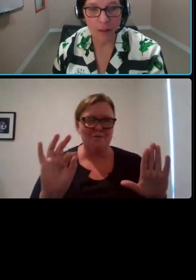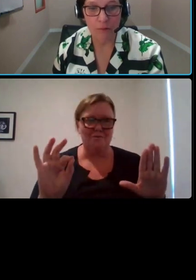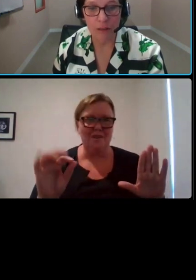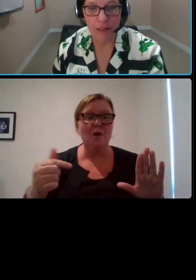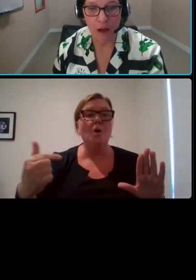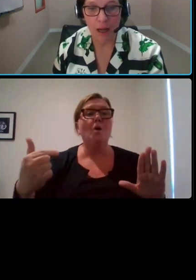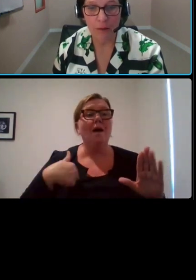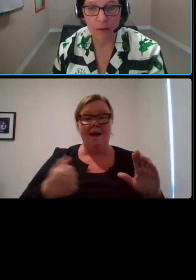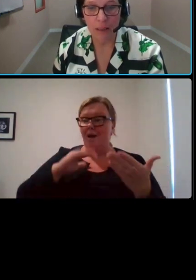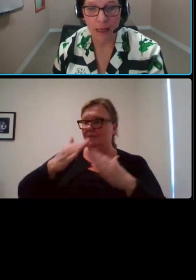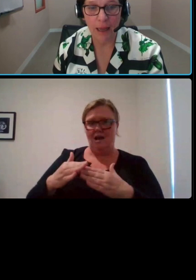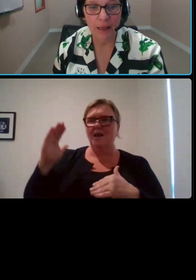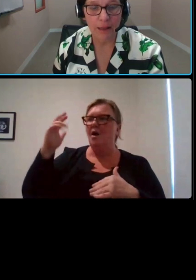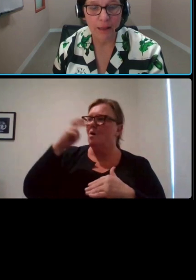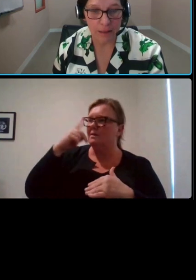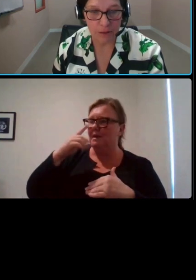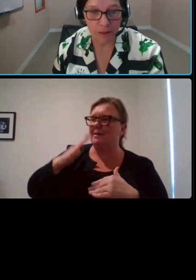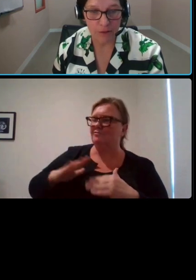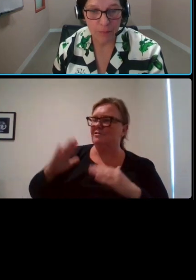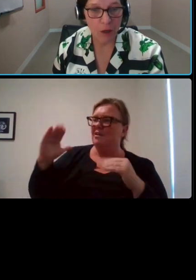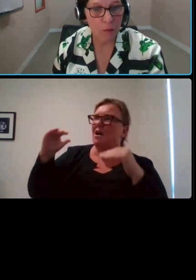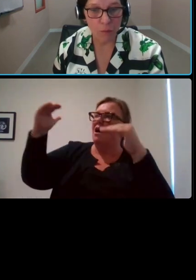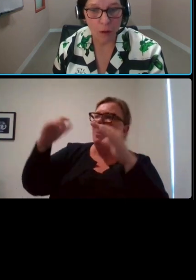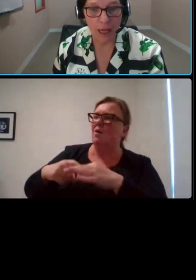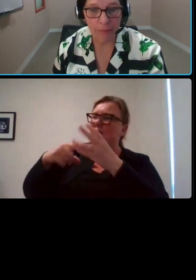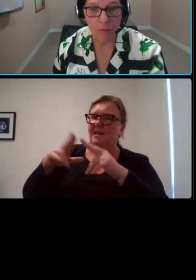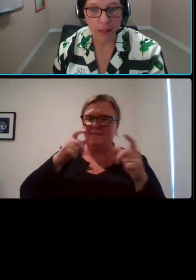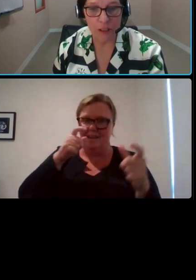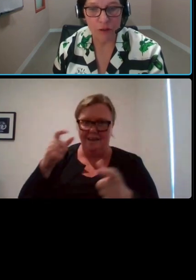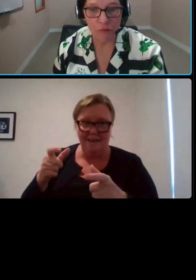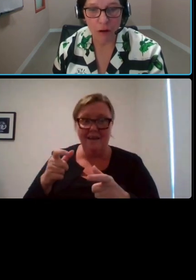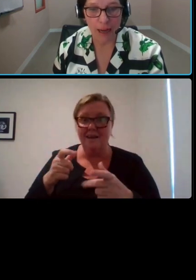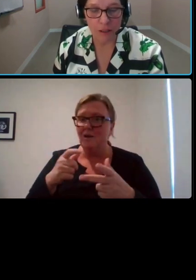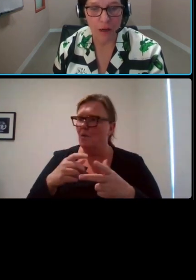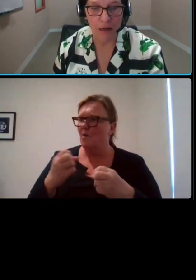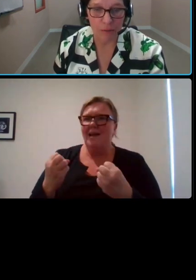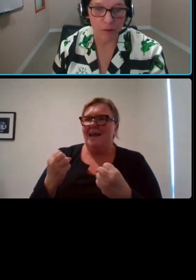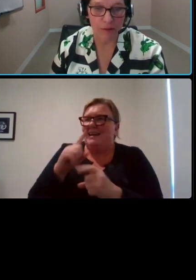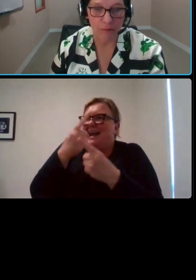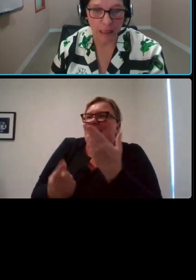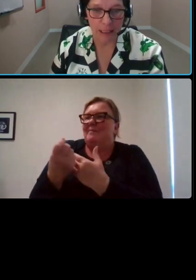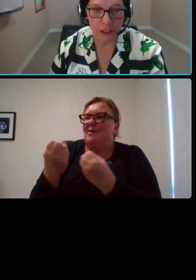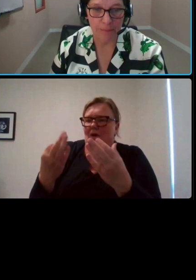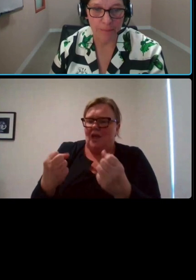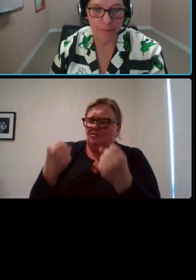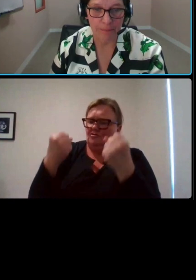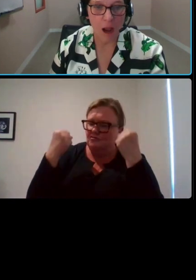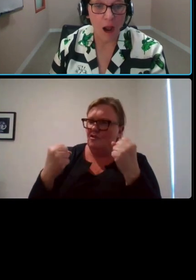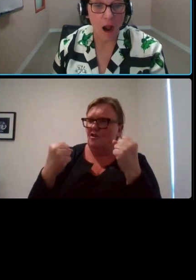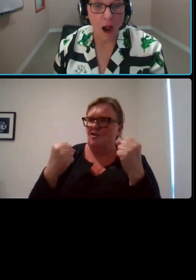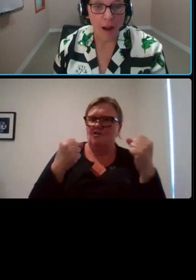that older people receive the high quality care that they deserve, which won't happen without strong, agile, and responsive